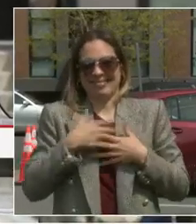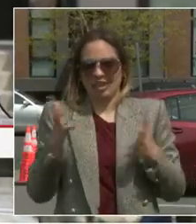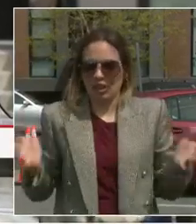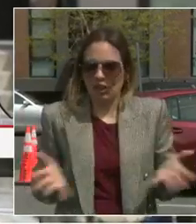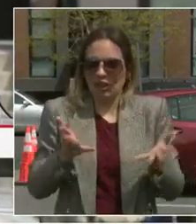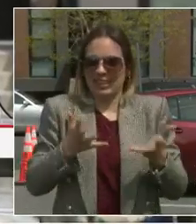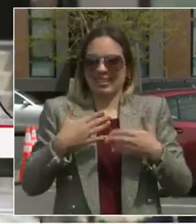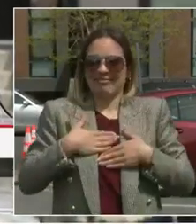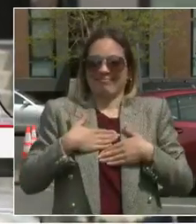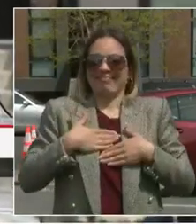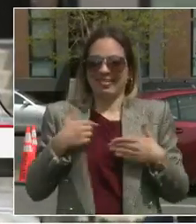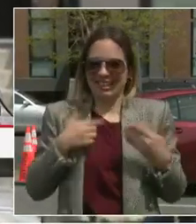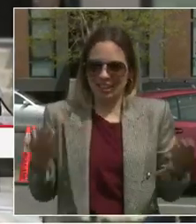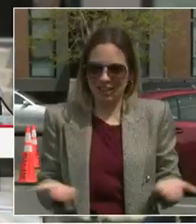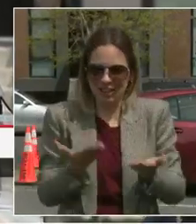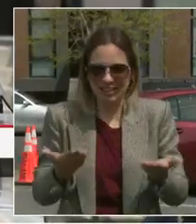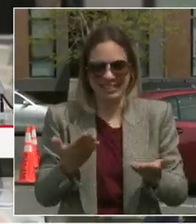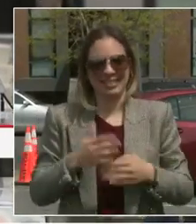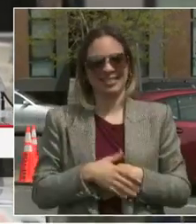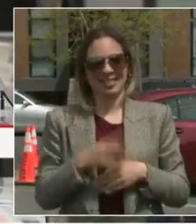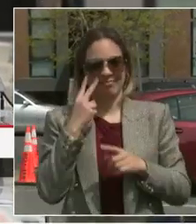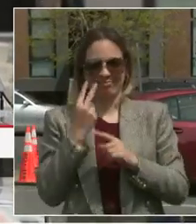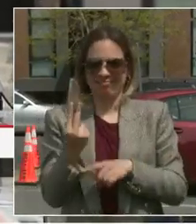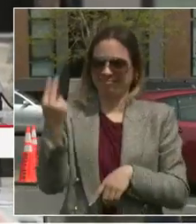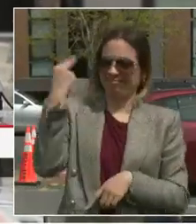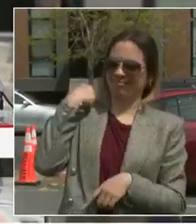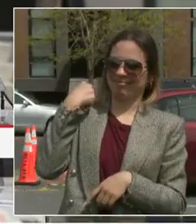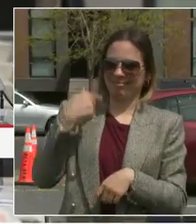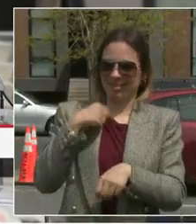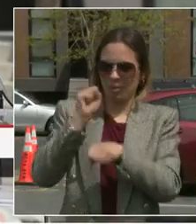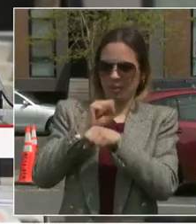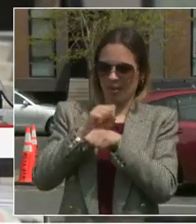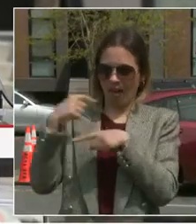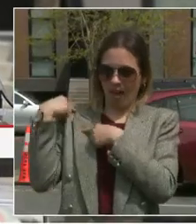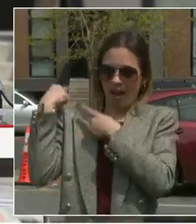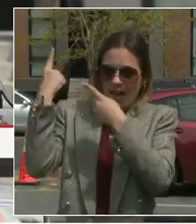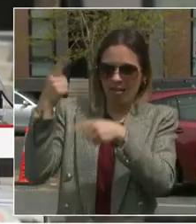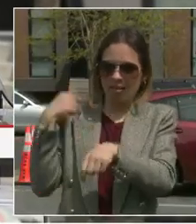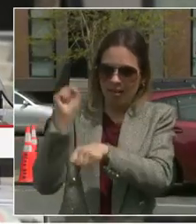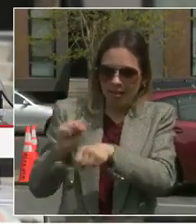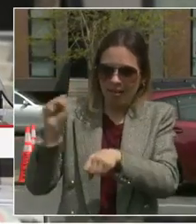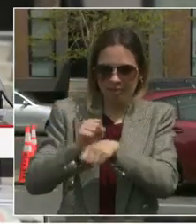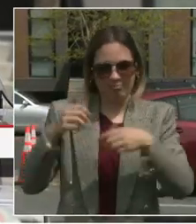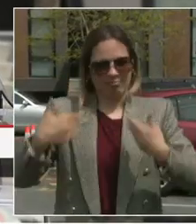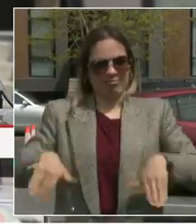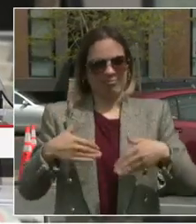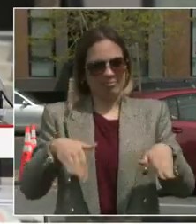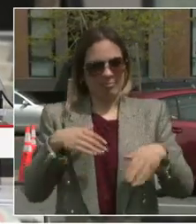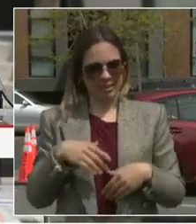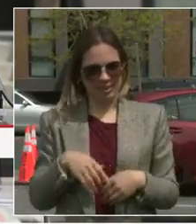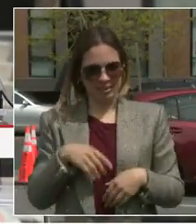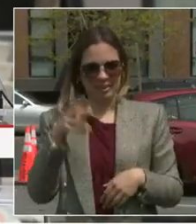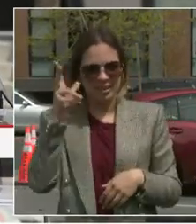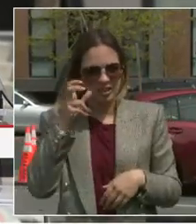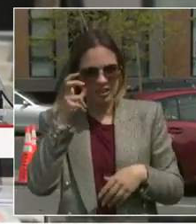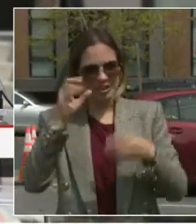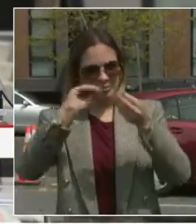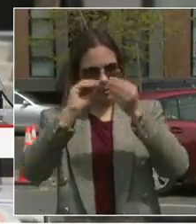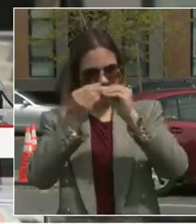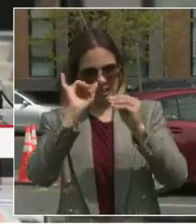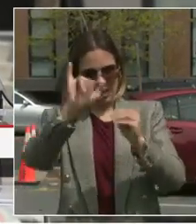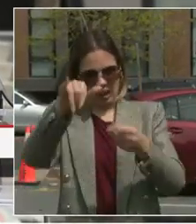to reflect on the work that we've all been doing together. To hear that number, that reduction in